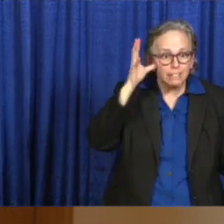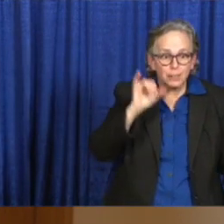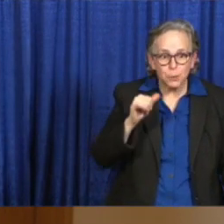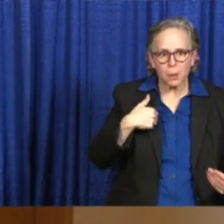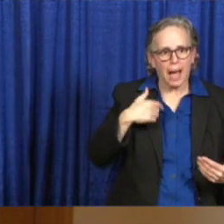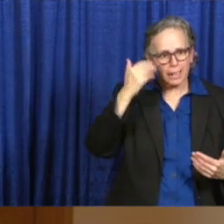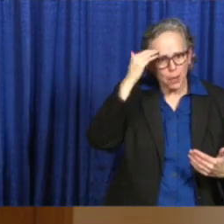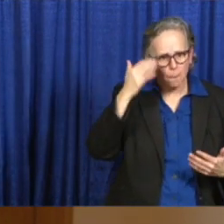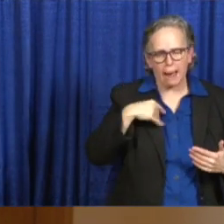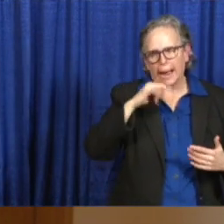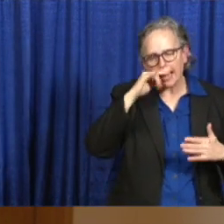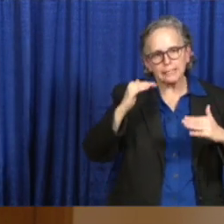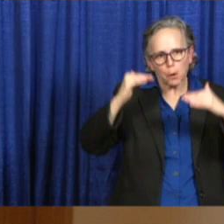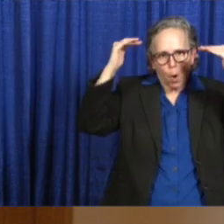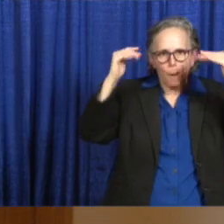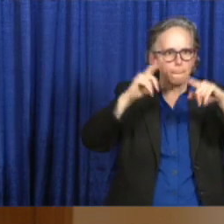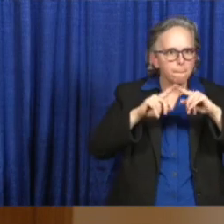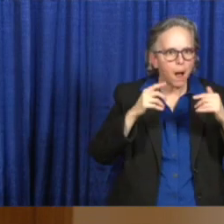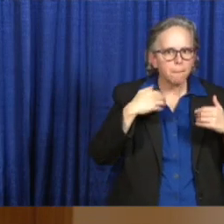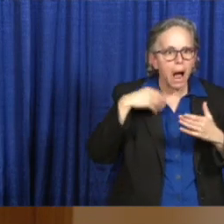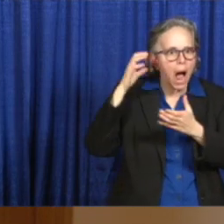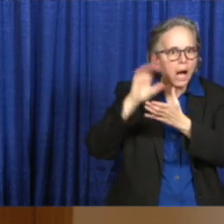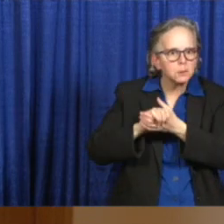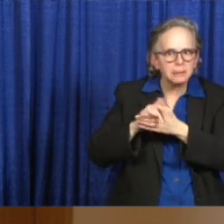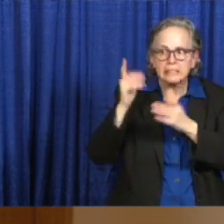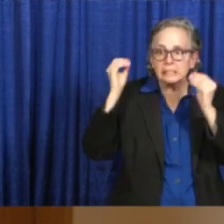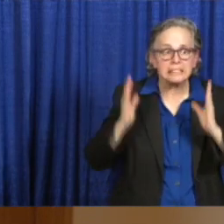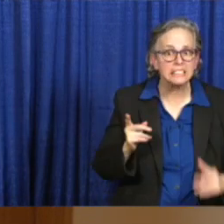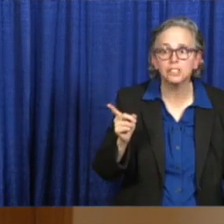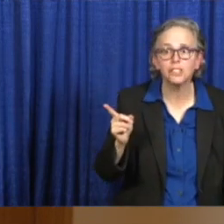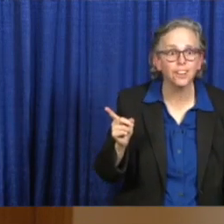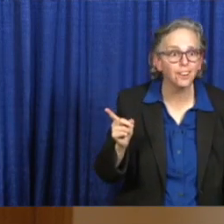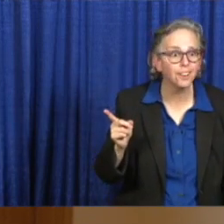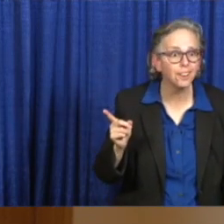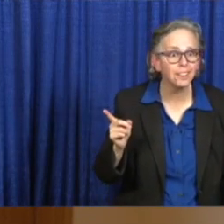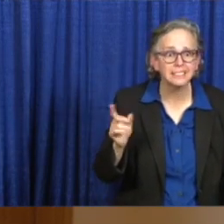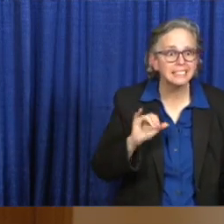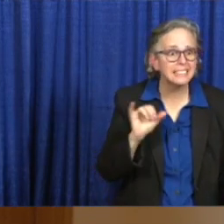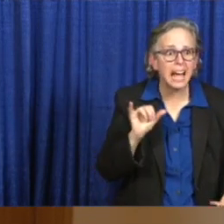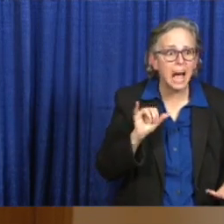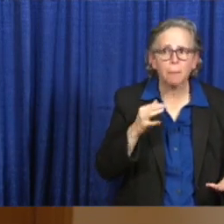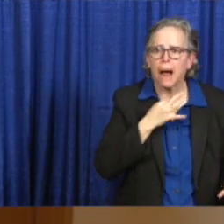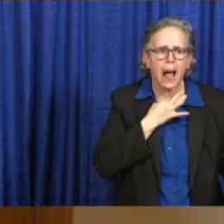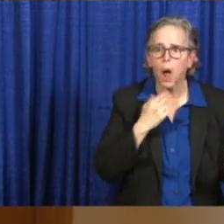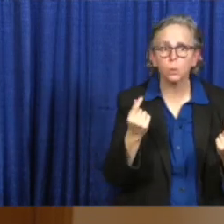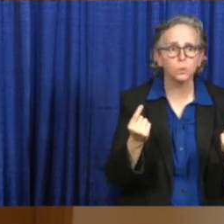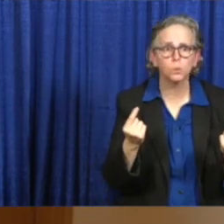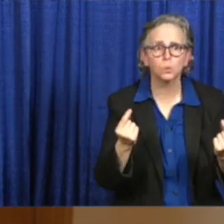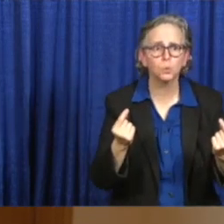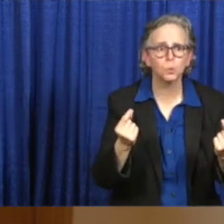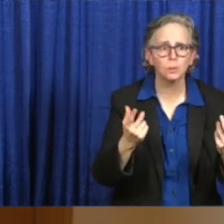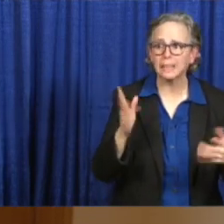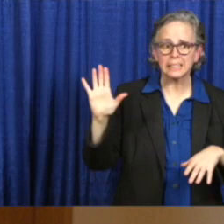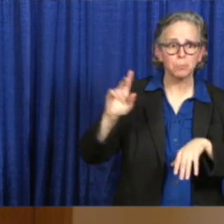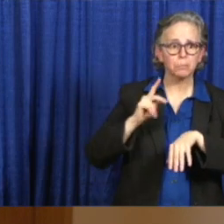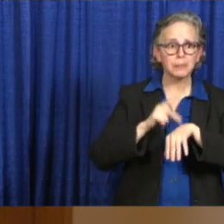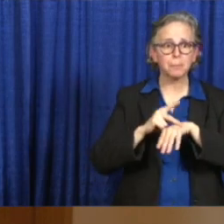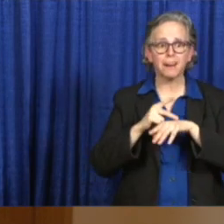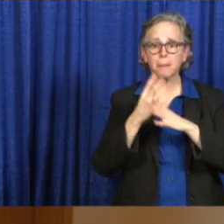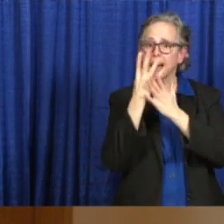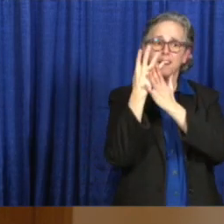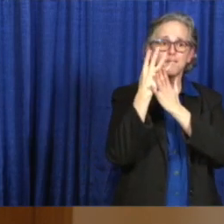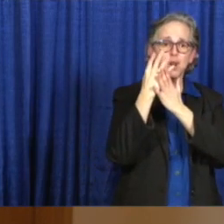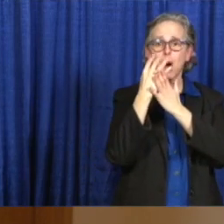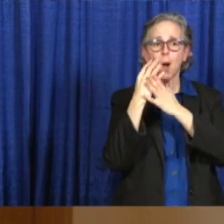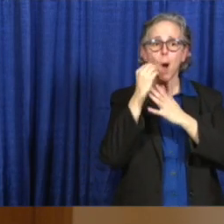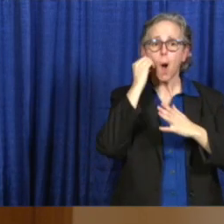but my husband is a teacher, and his principal is doing these videos from home now, and they're